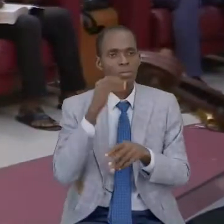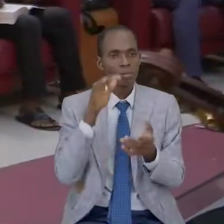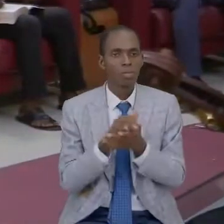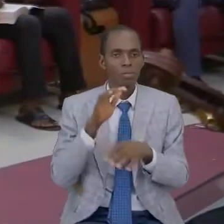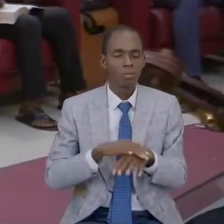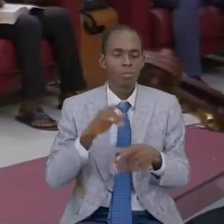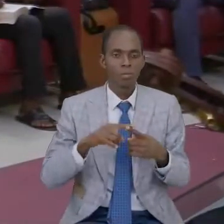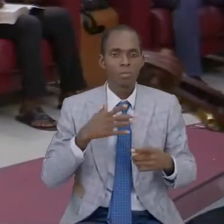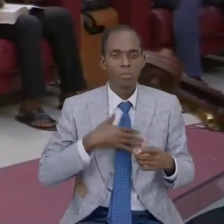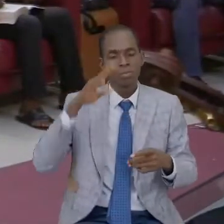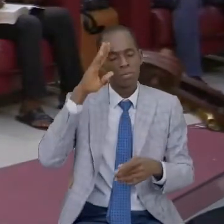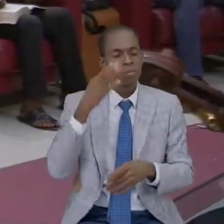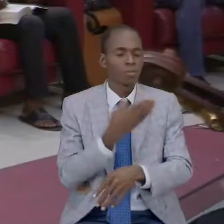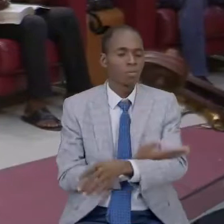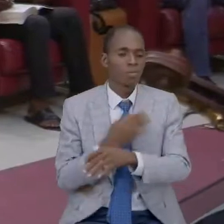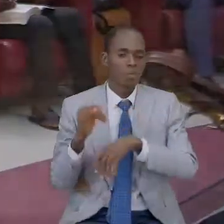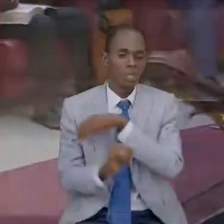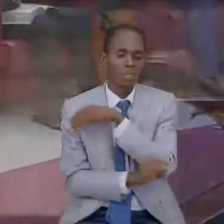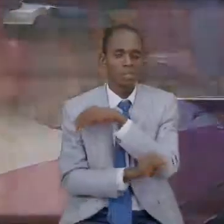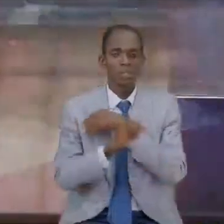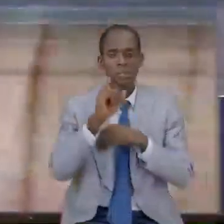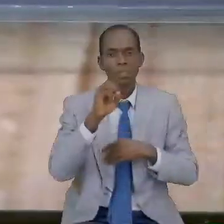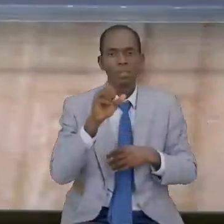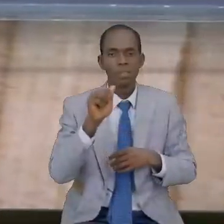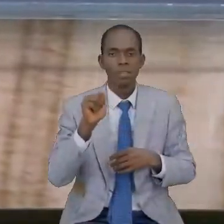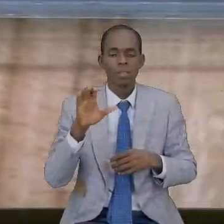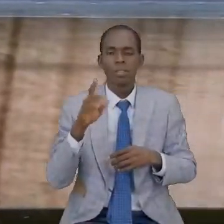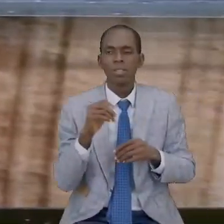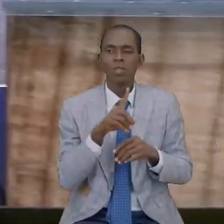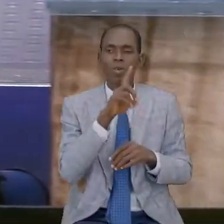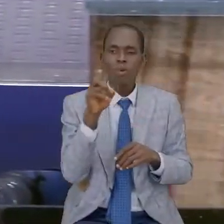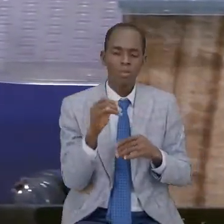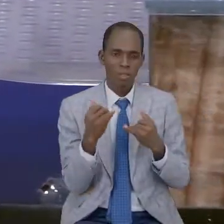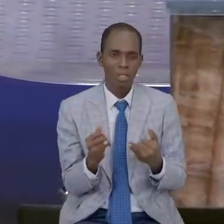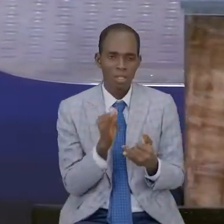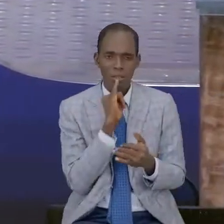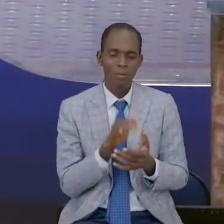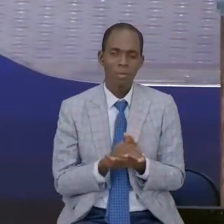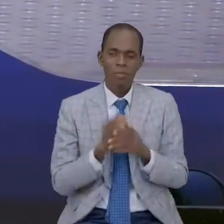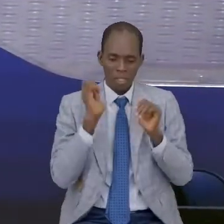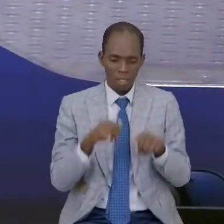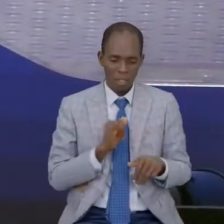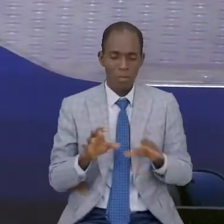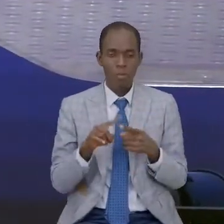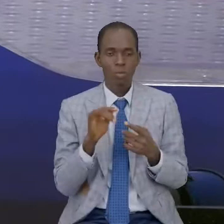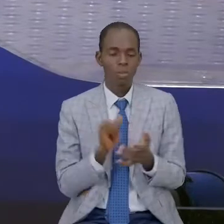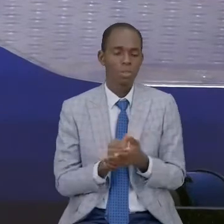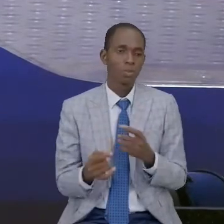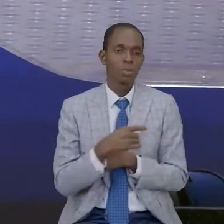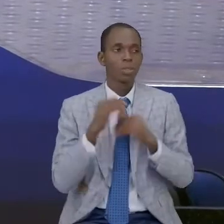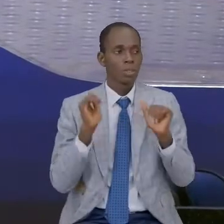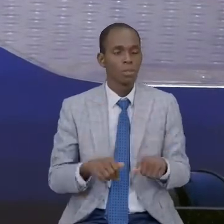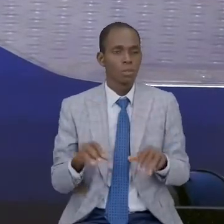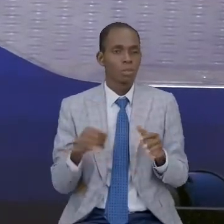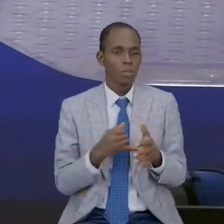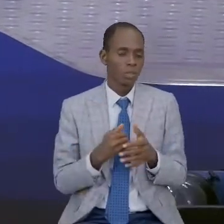wife unto my son Isaac. The question now is, can I do that today? Can you do that today? Can we